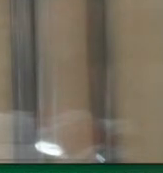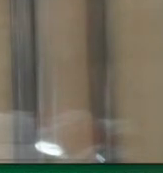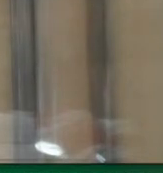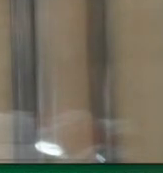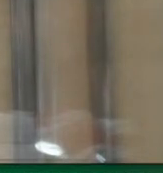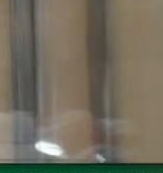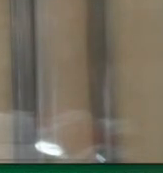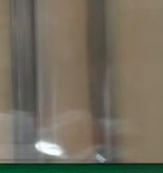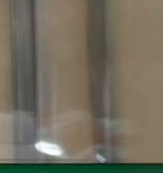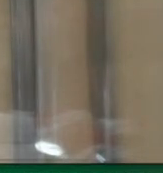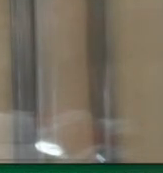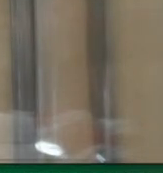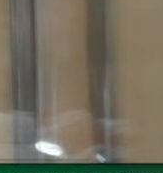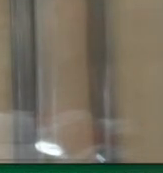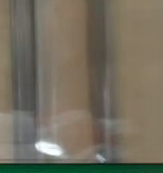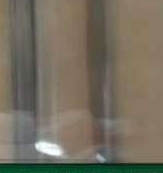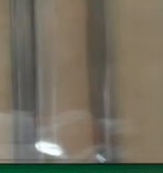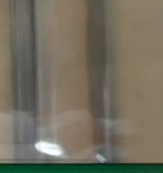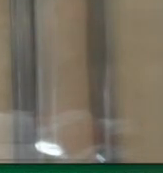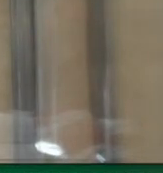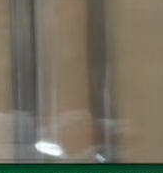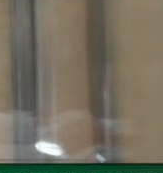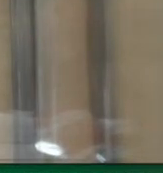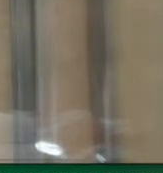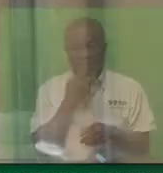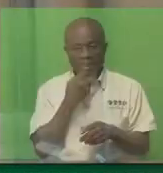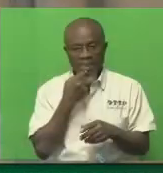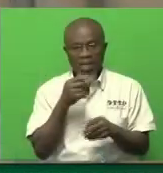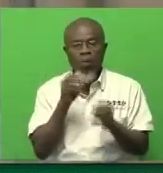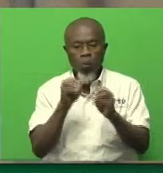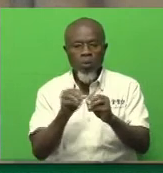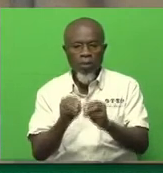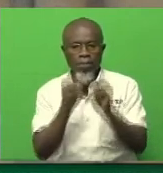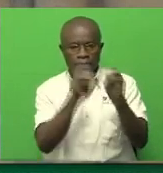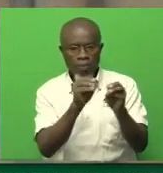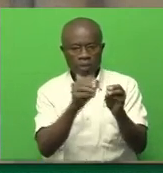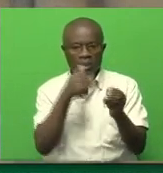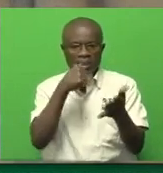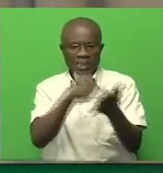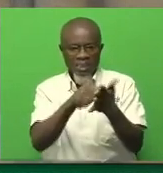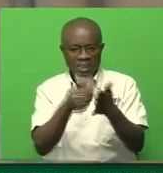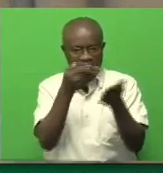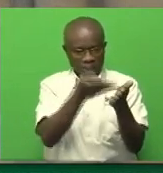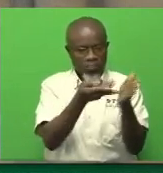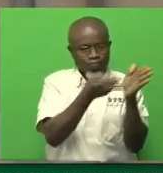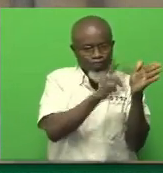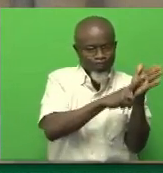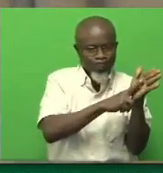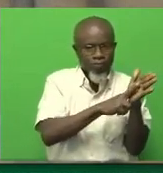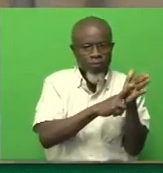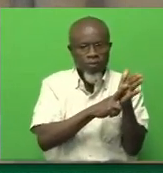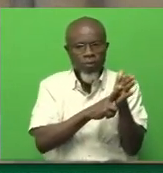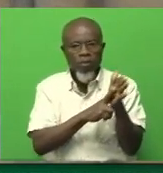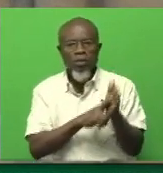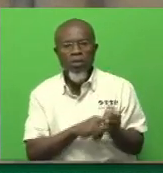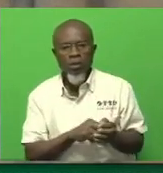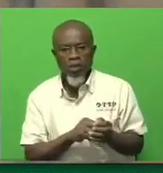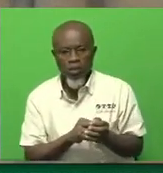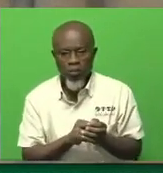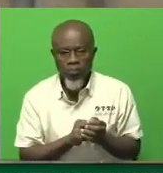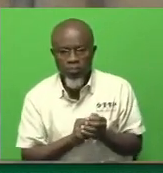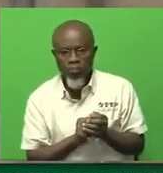2022 let me just put this into the record the care that I received at the arima General Hospital